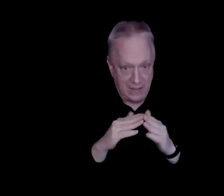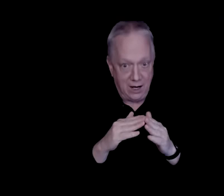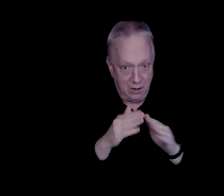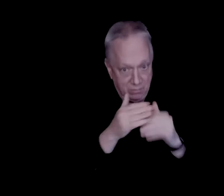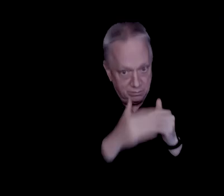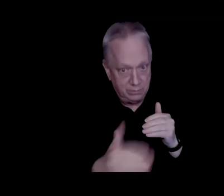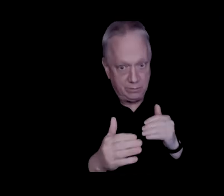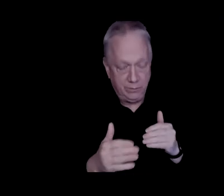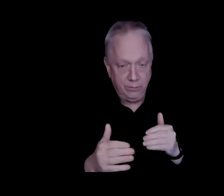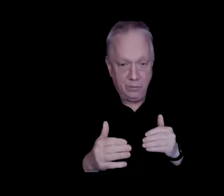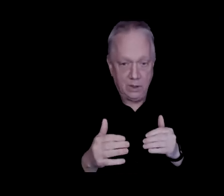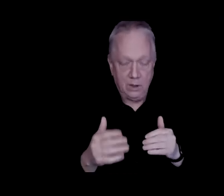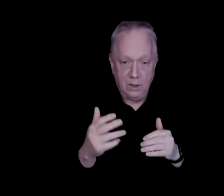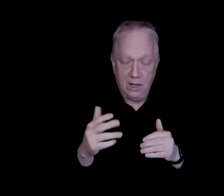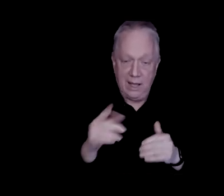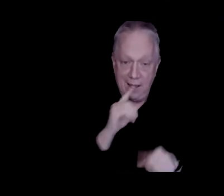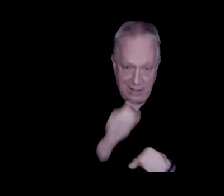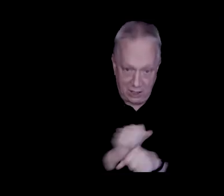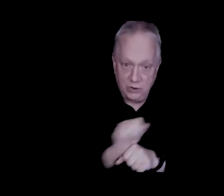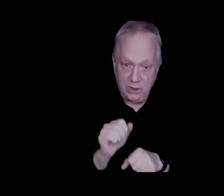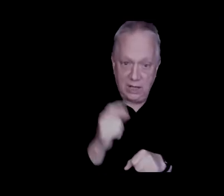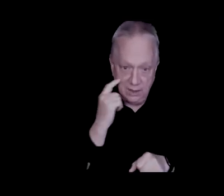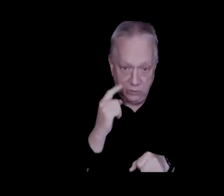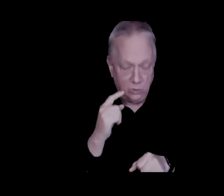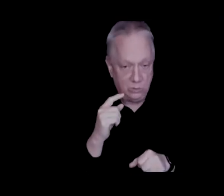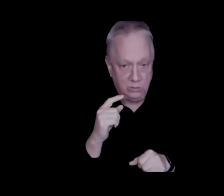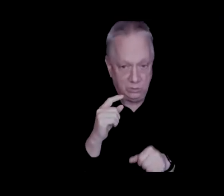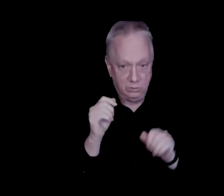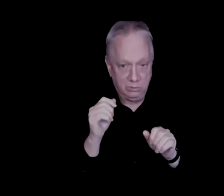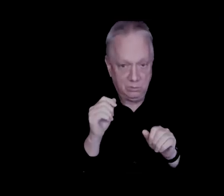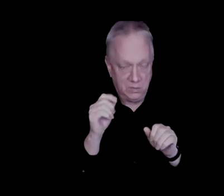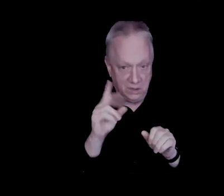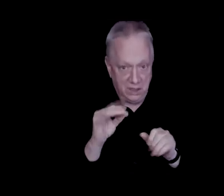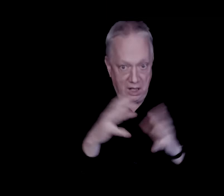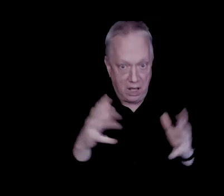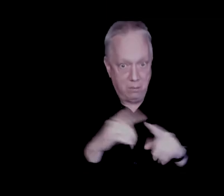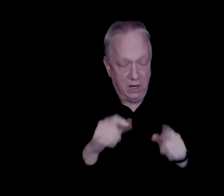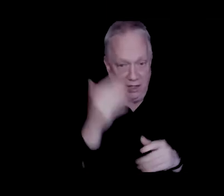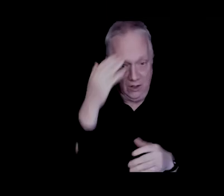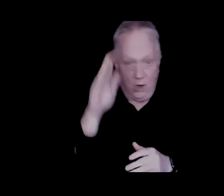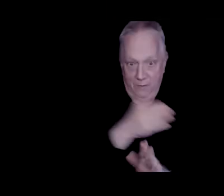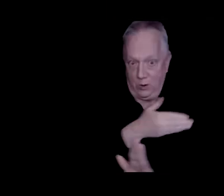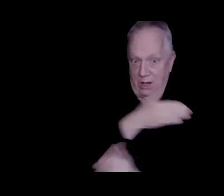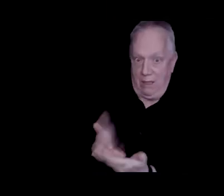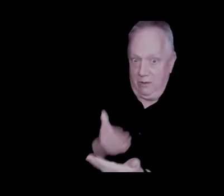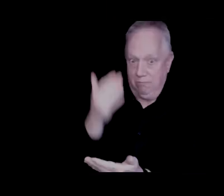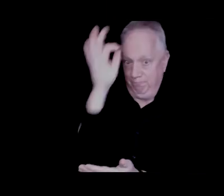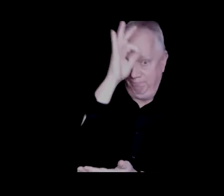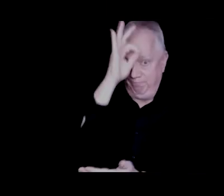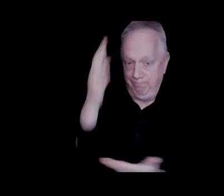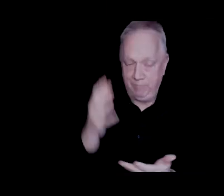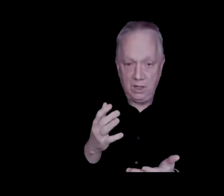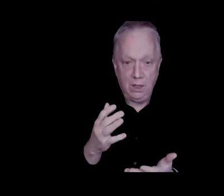So actually I could do a lot, but I didn't know that before. And for the other